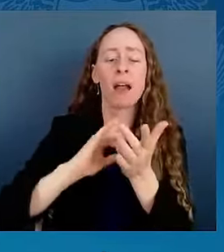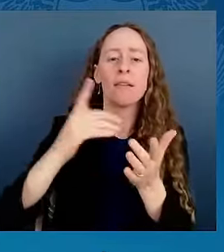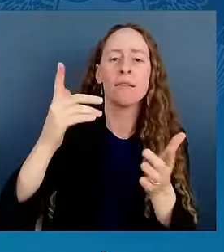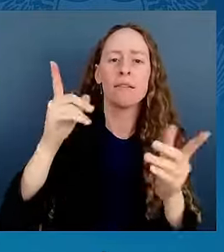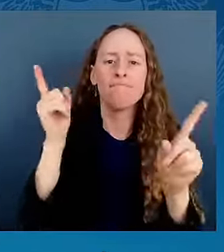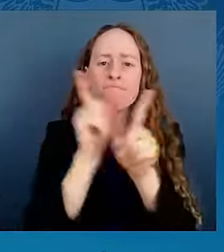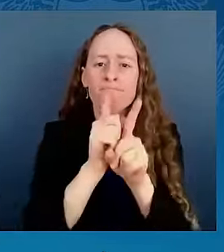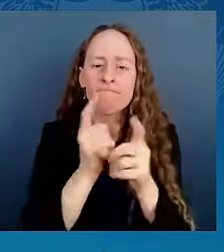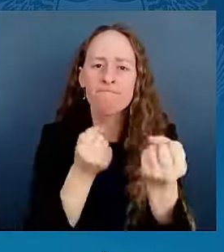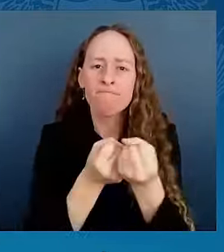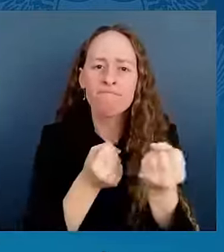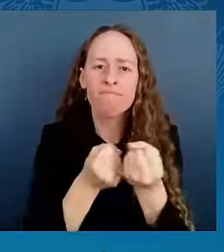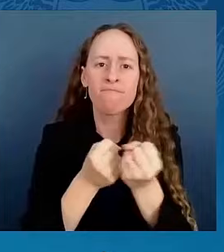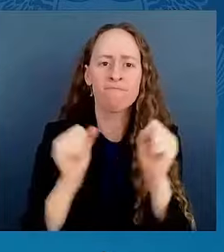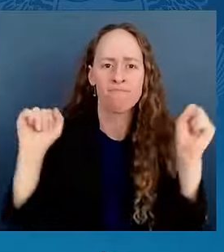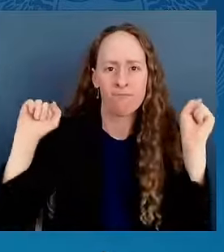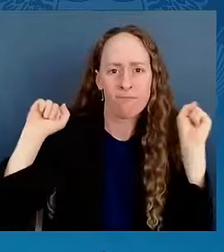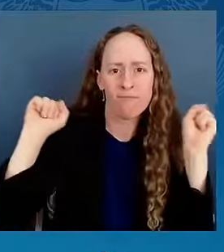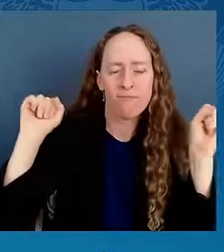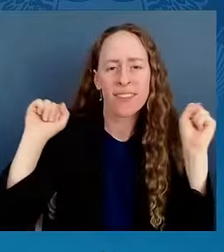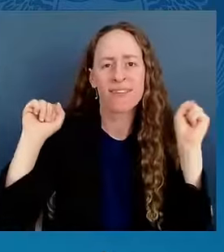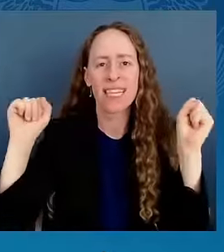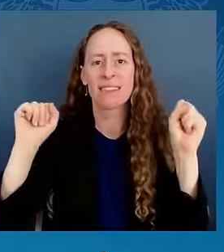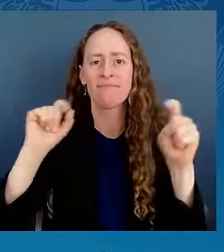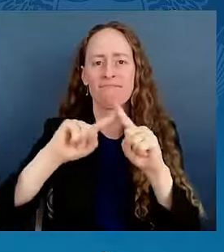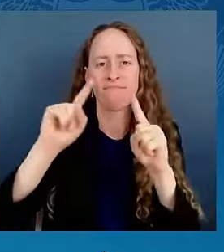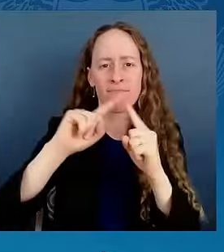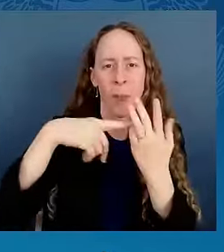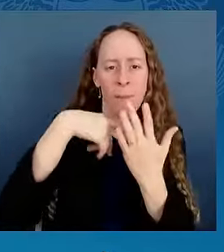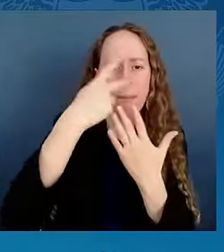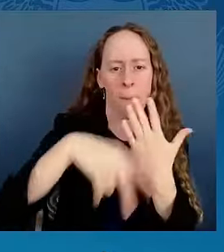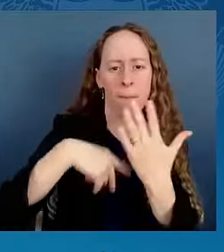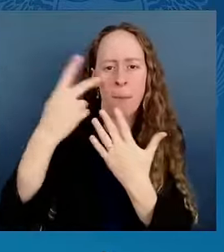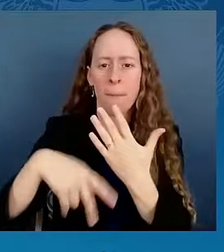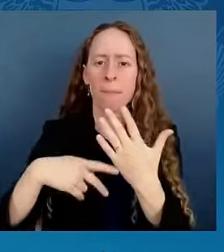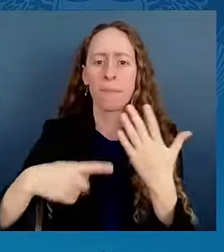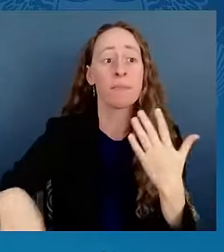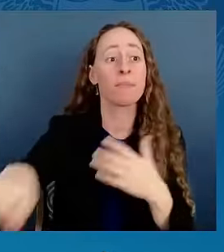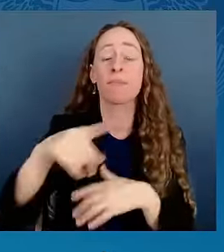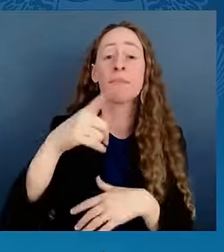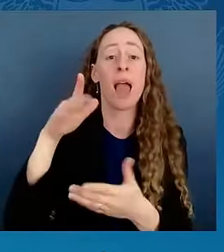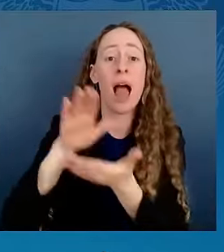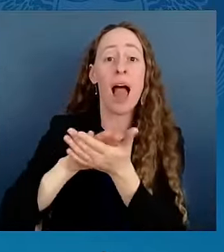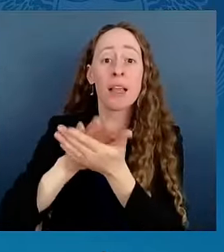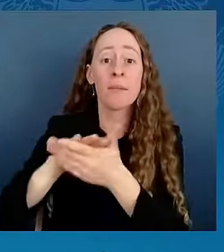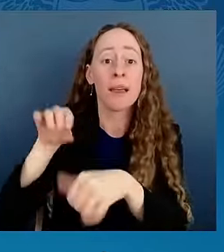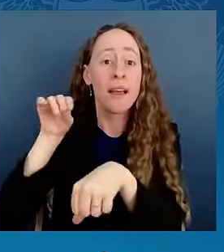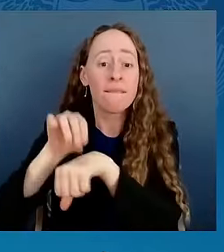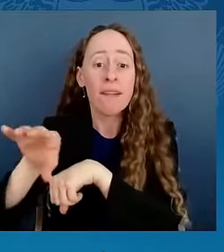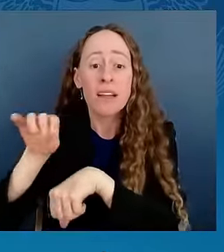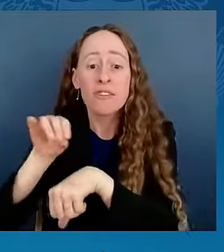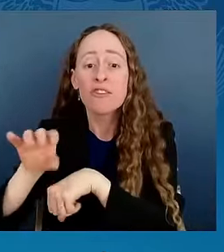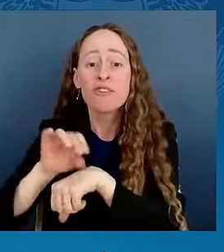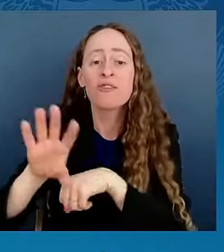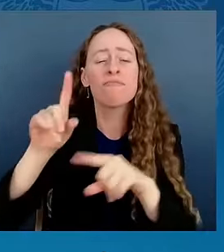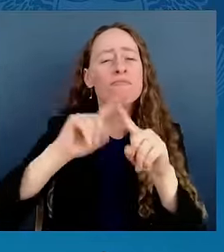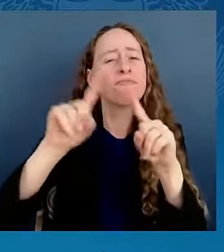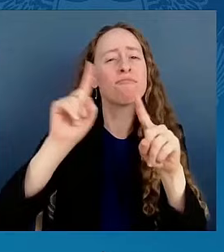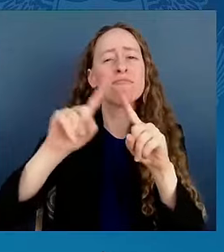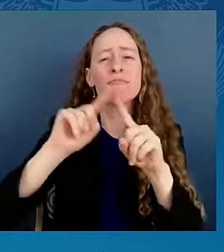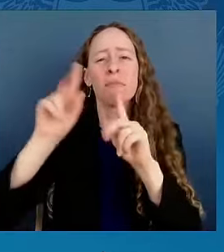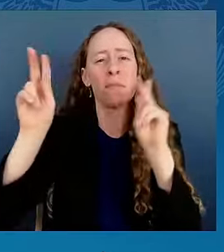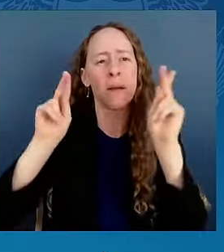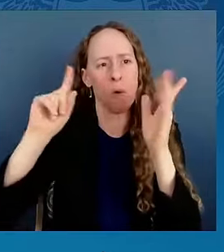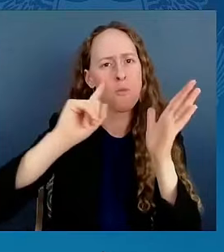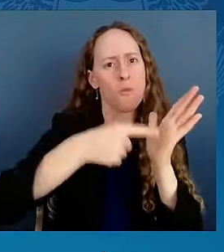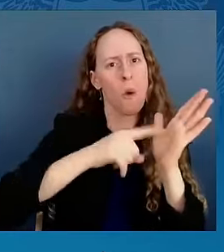Academic advisors, media relations folks, all of you that make this possible for student athletes to achieve their dreams. Thank you for